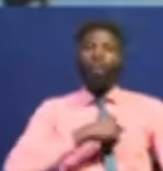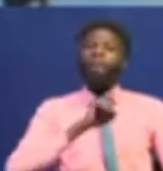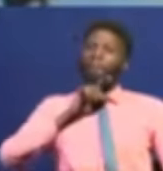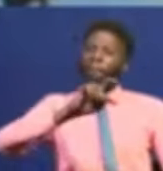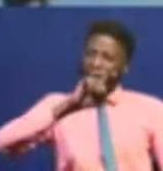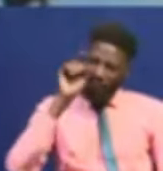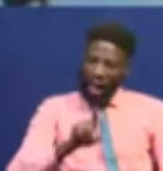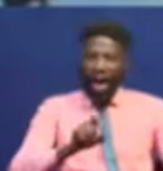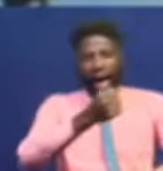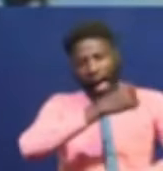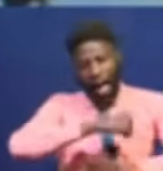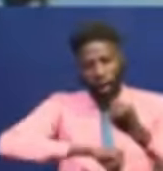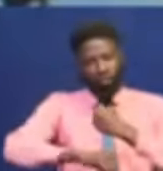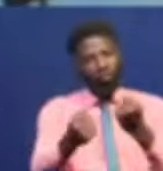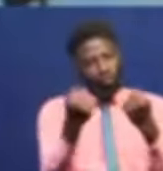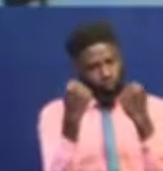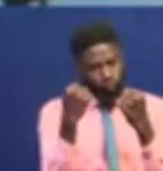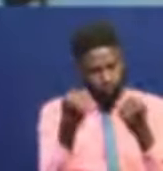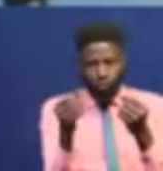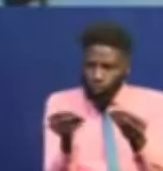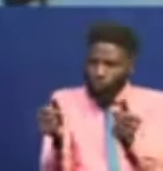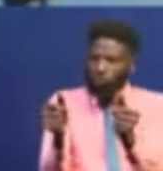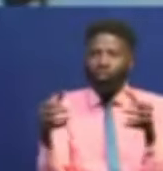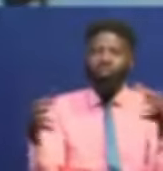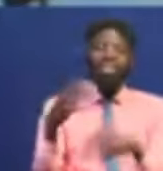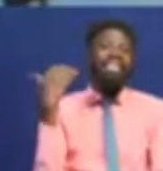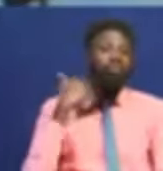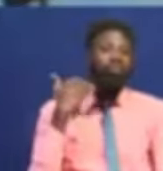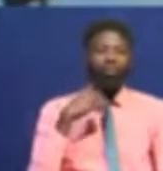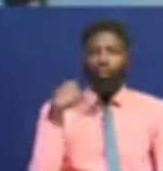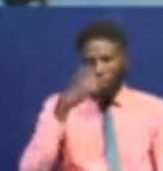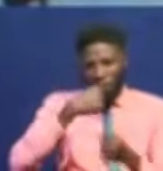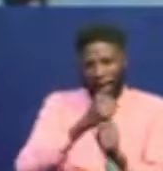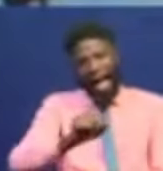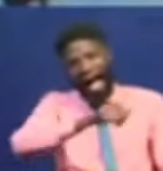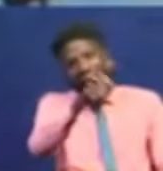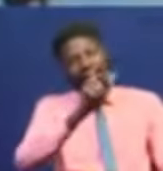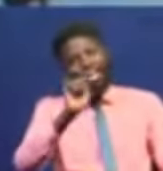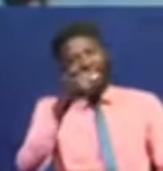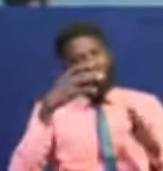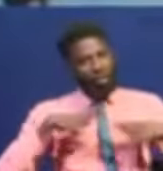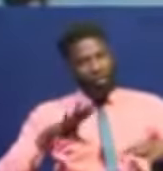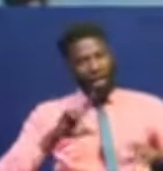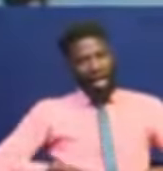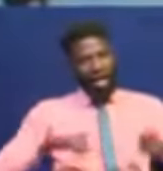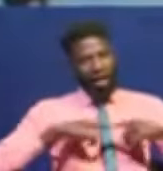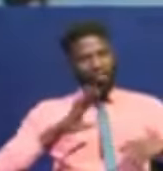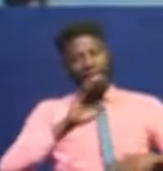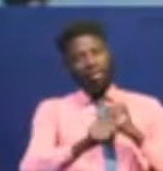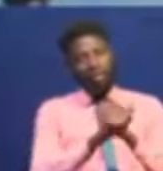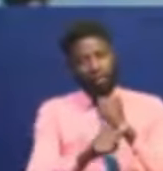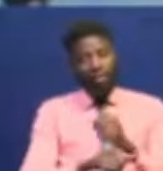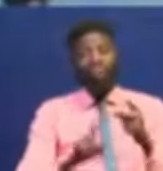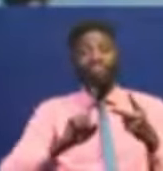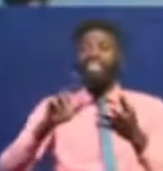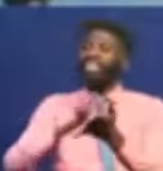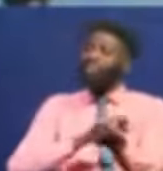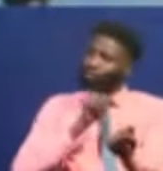and decisively with criminals who put the lives of other Kenyans in danger, destroy property